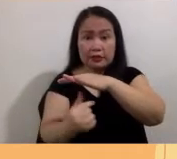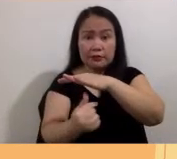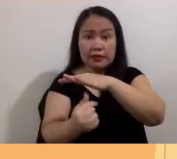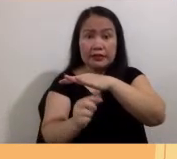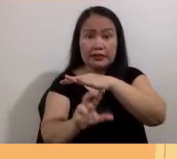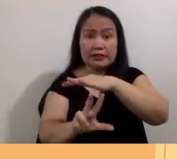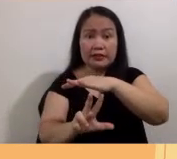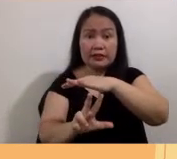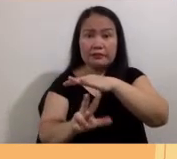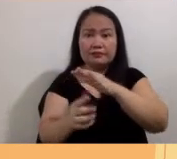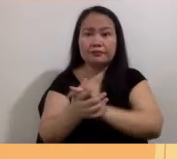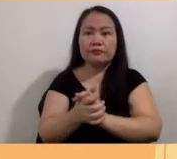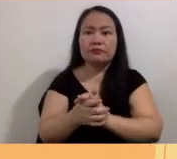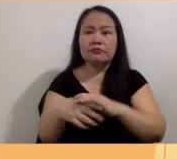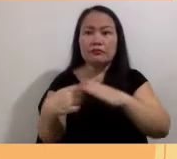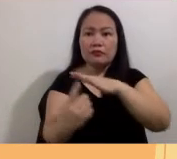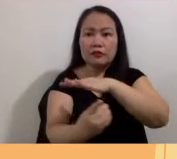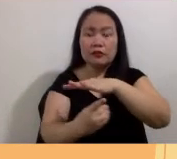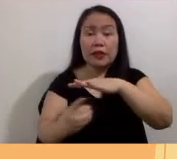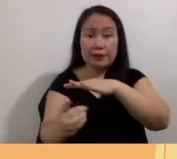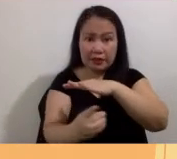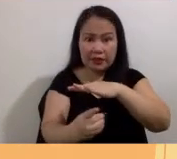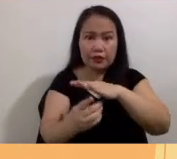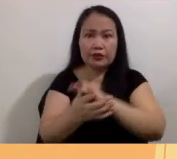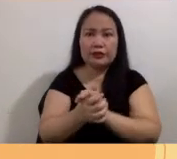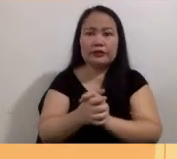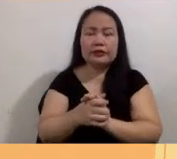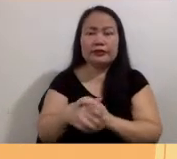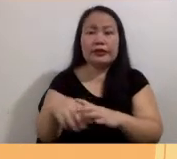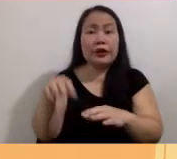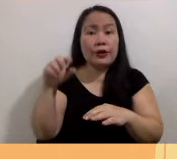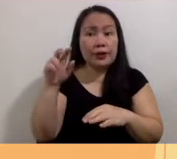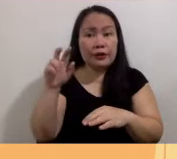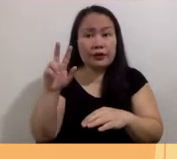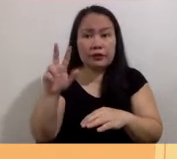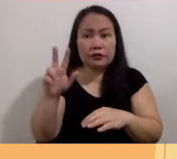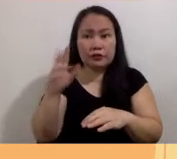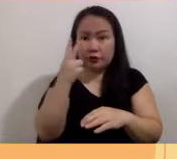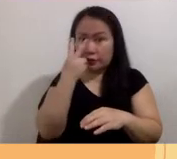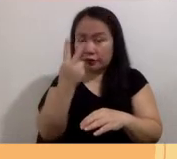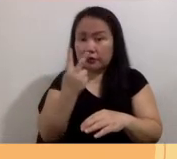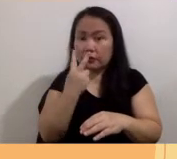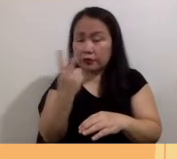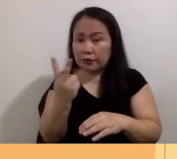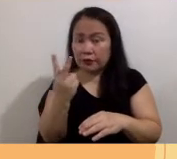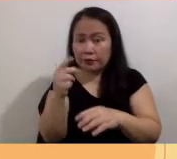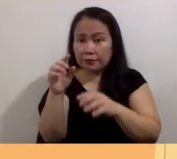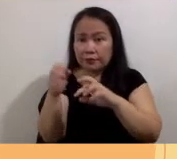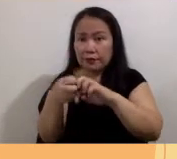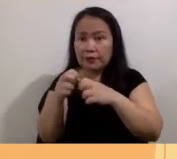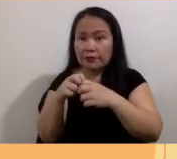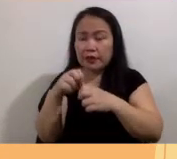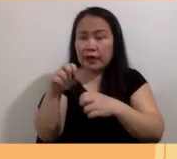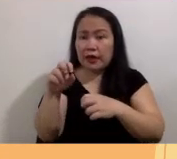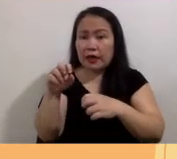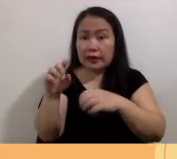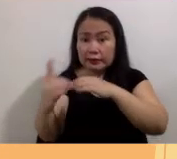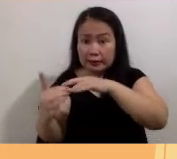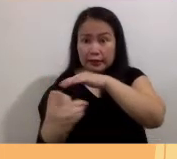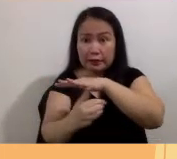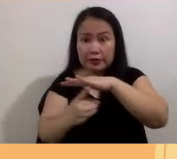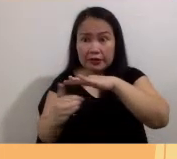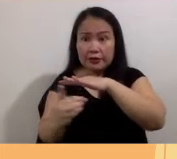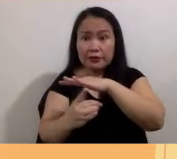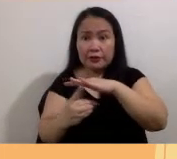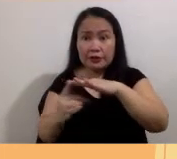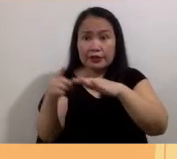to the problem, the denominator of a fraction is 3 more than. Mas mataas daw siya ng 3 dun sa